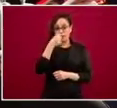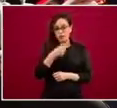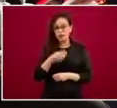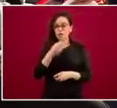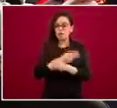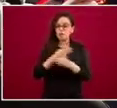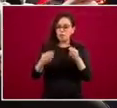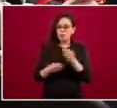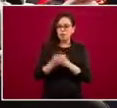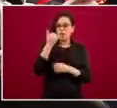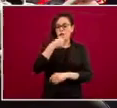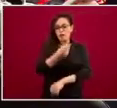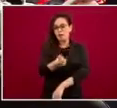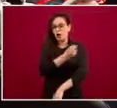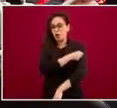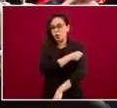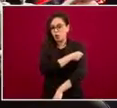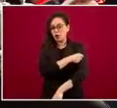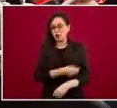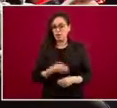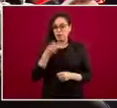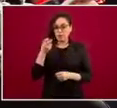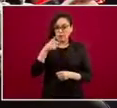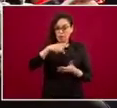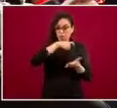this resolution that Mexico